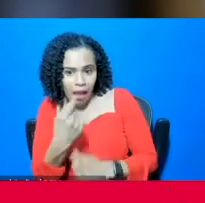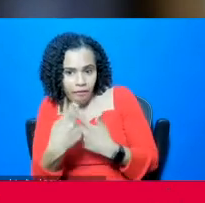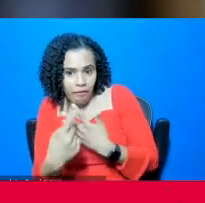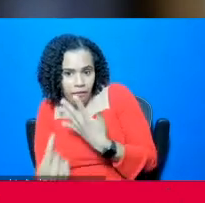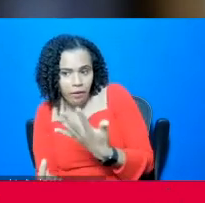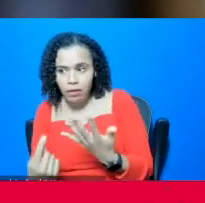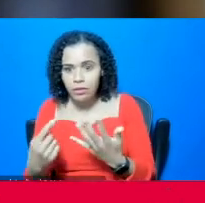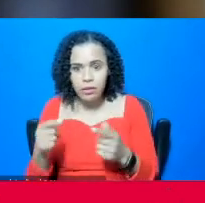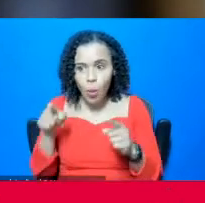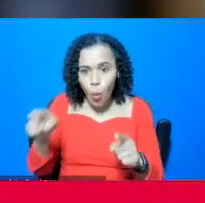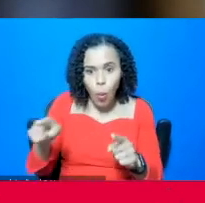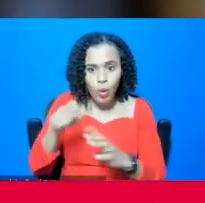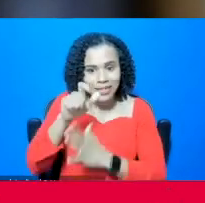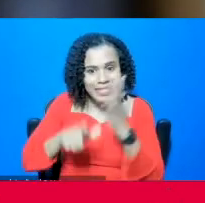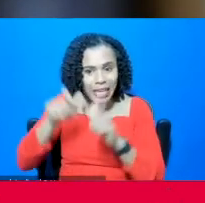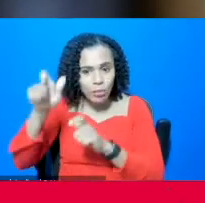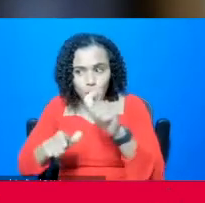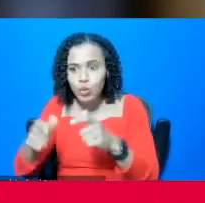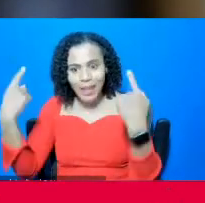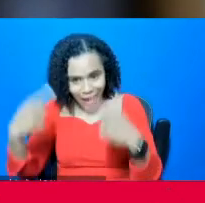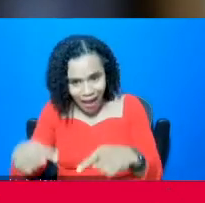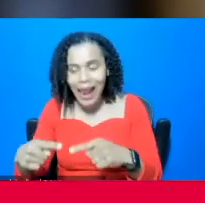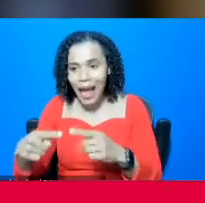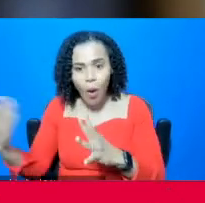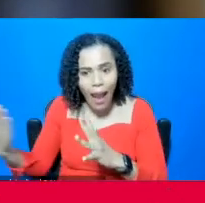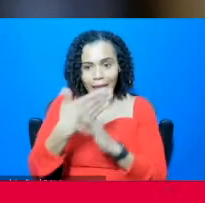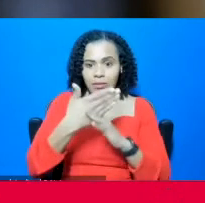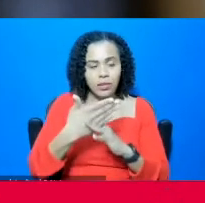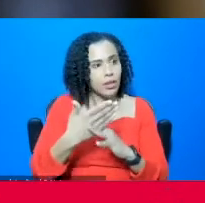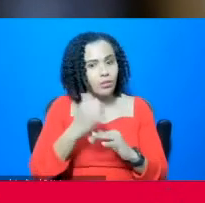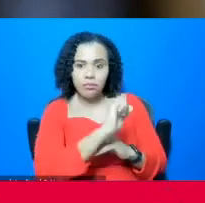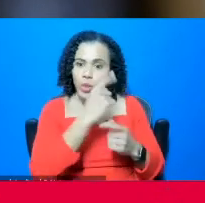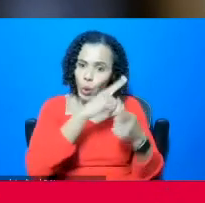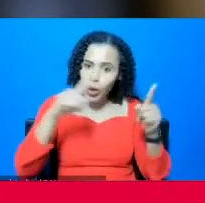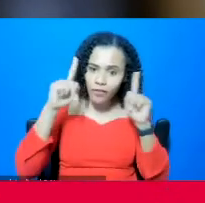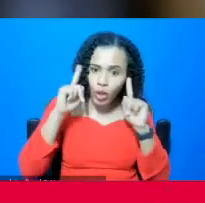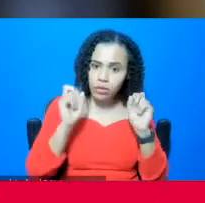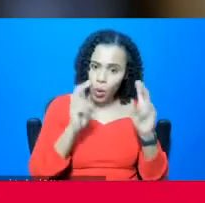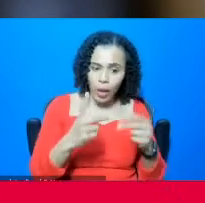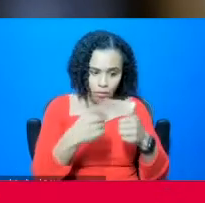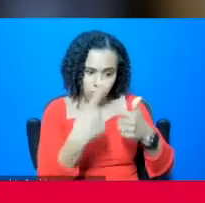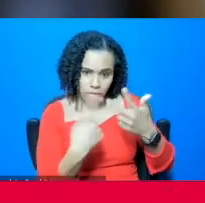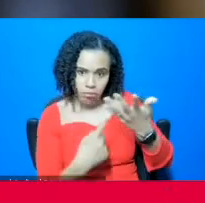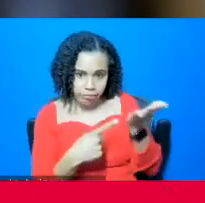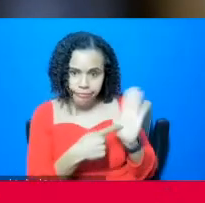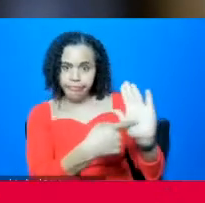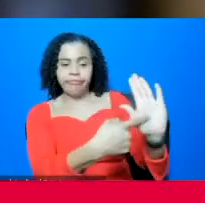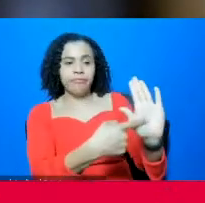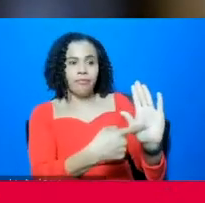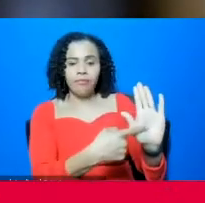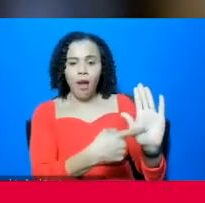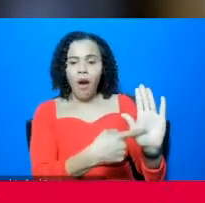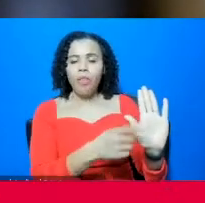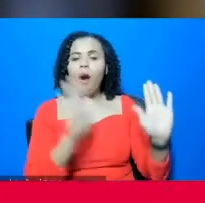in education, dedicated mental health services for the trauma caused by the military industrial complex. All of a sudden that becomes